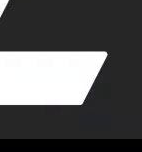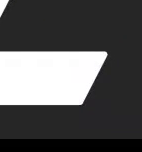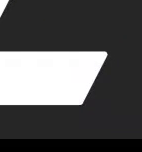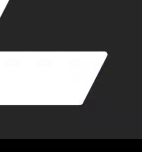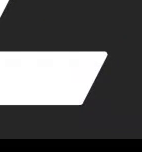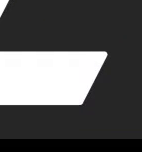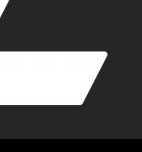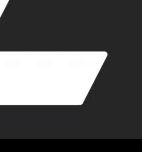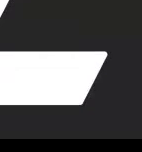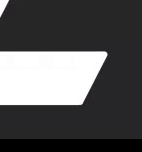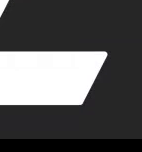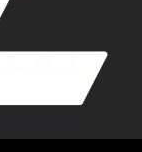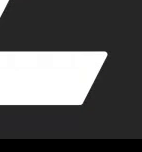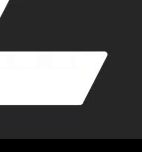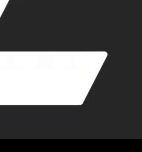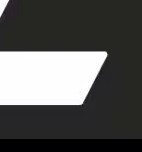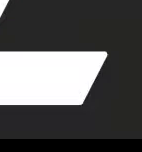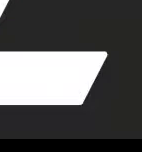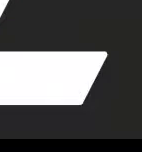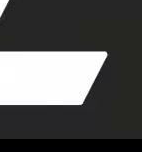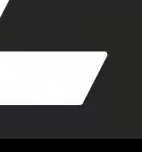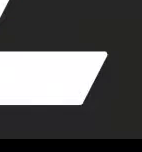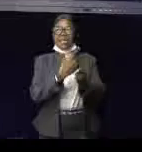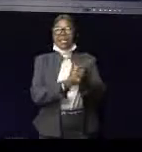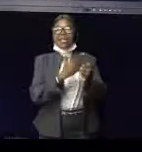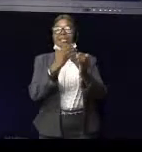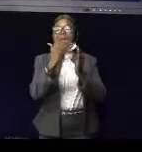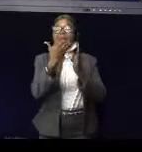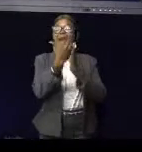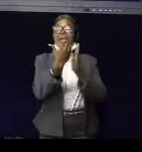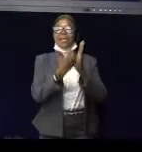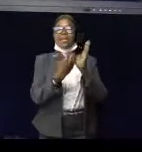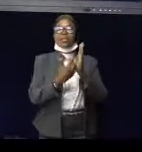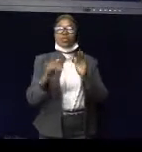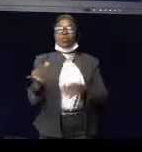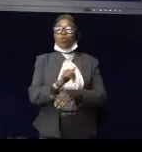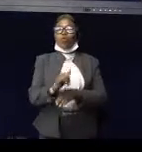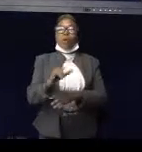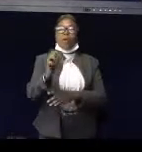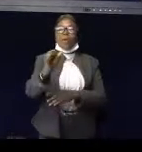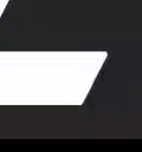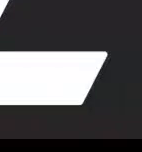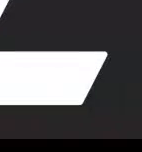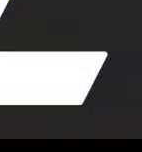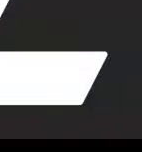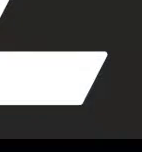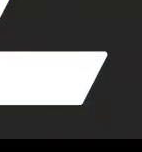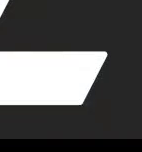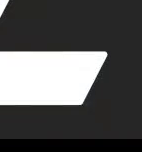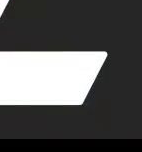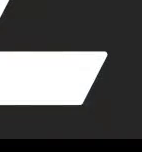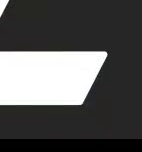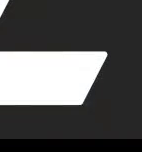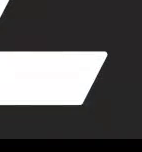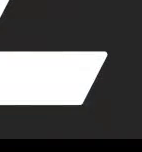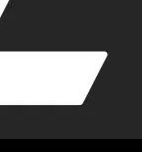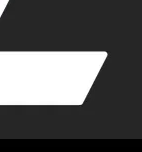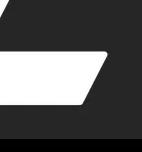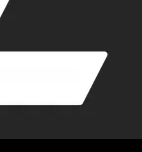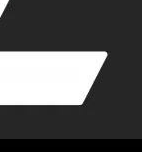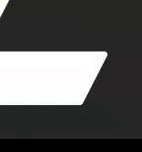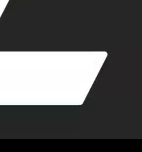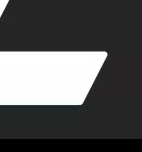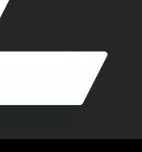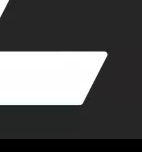the common STDs. 2, mention risky sexual behaviors that promote